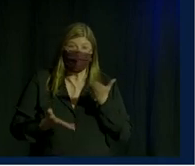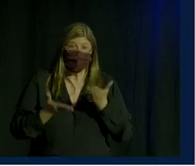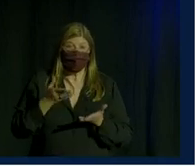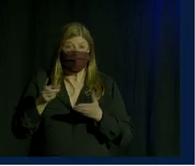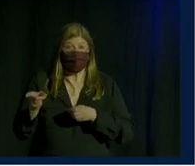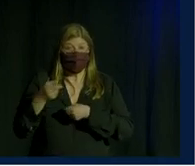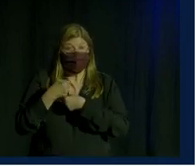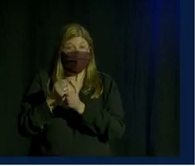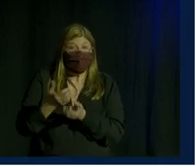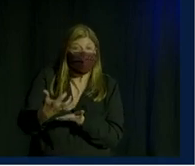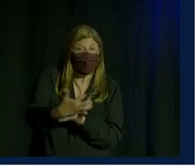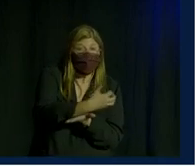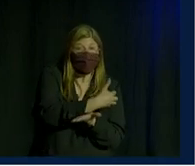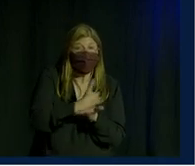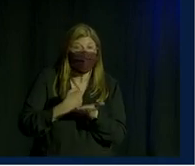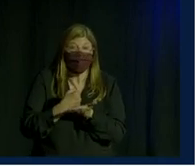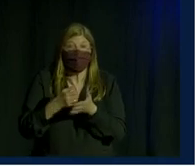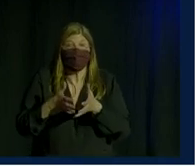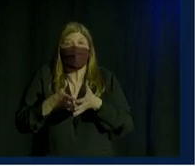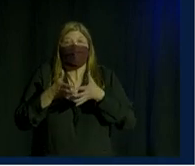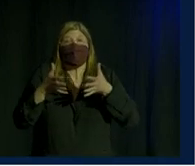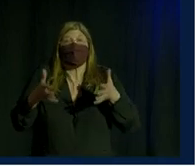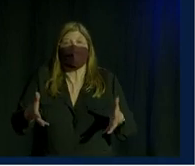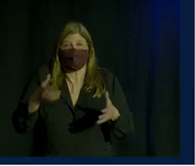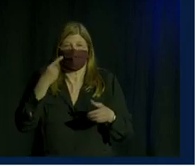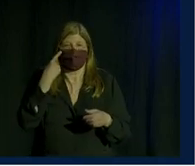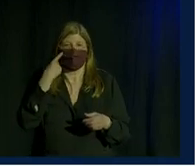enough to be able to afford in the areas near their work.